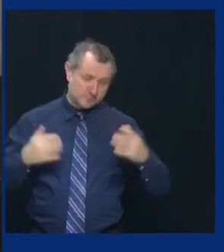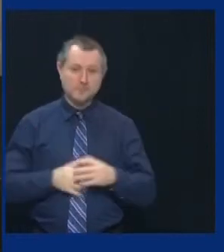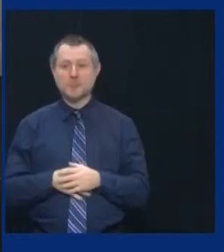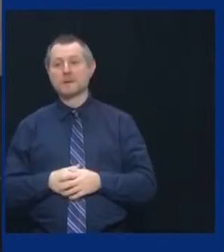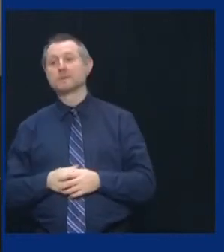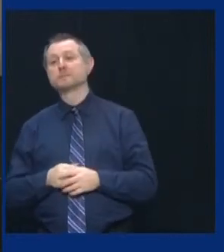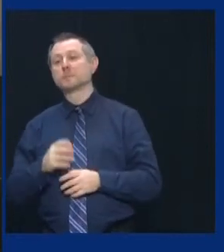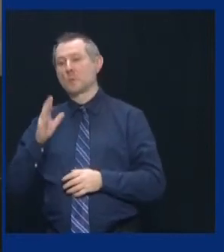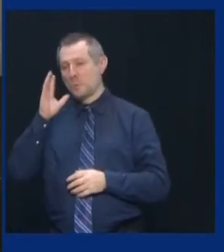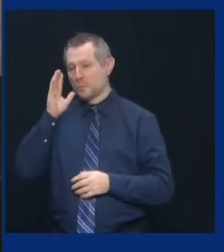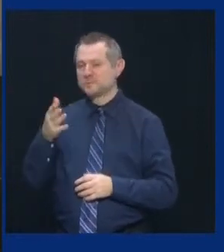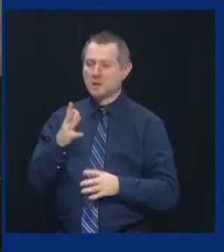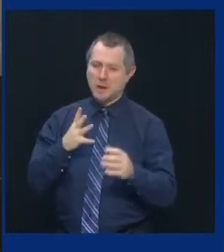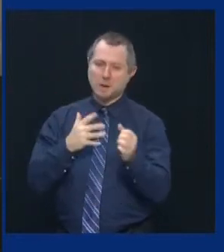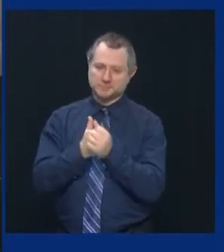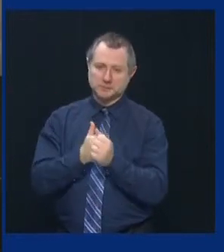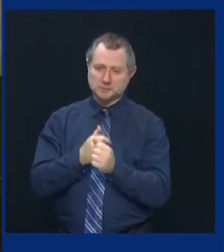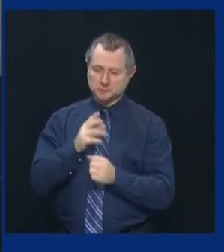updated, Terry.